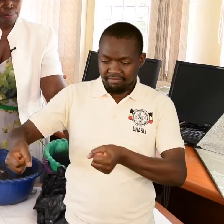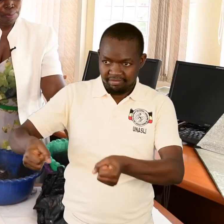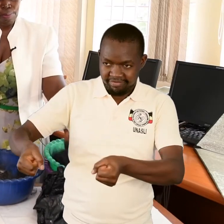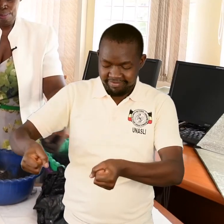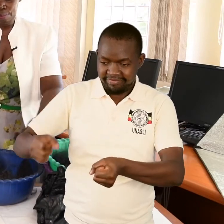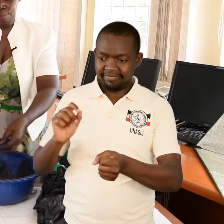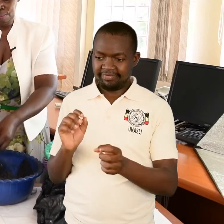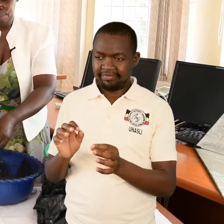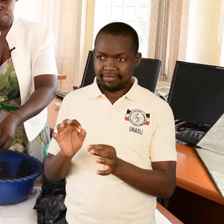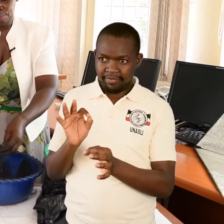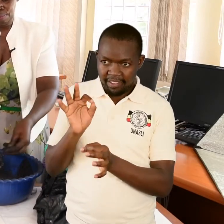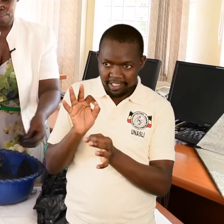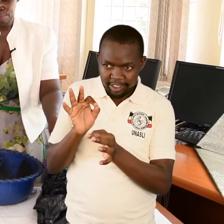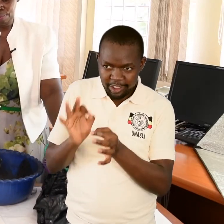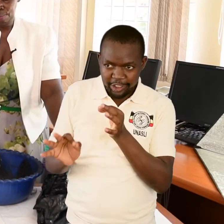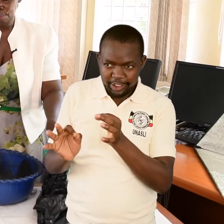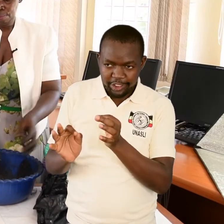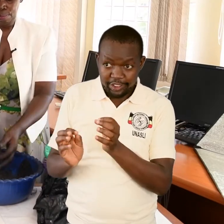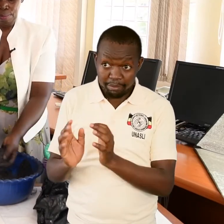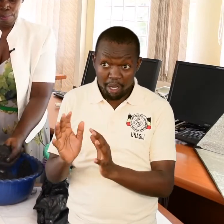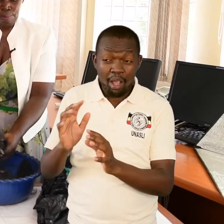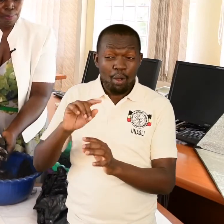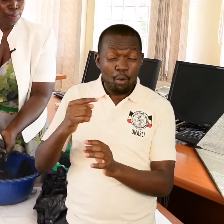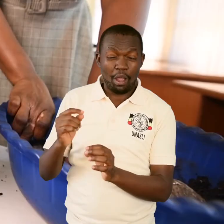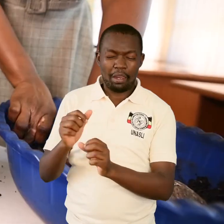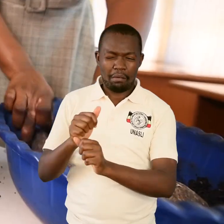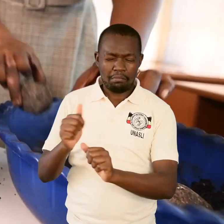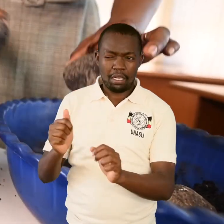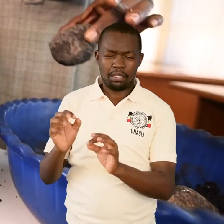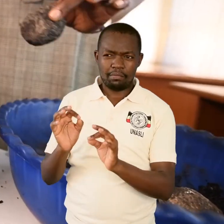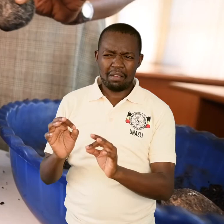light it, and when it's well lit,